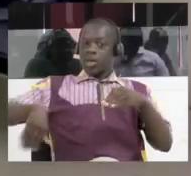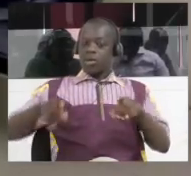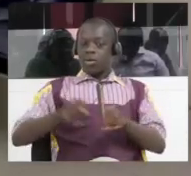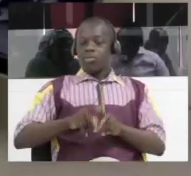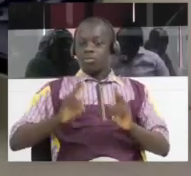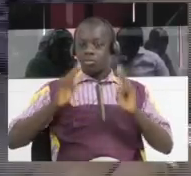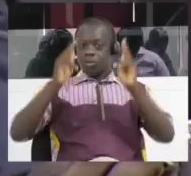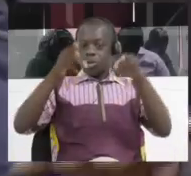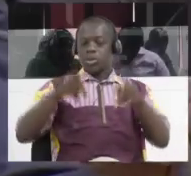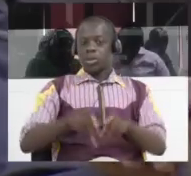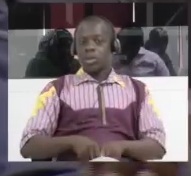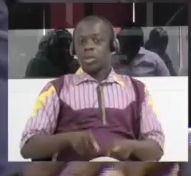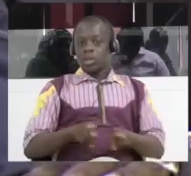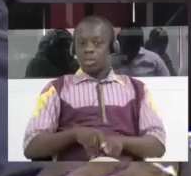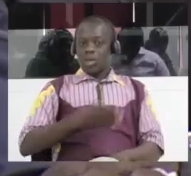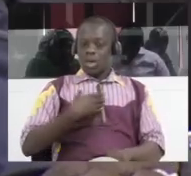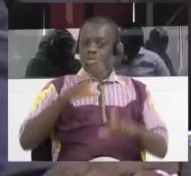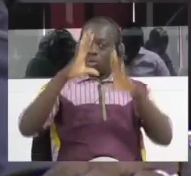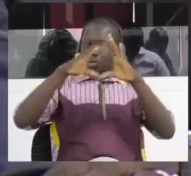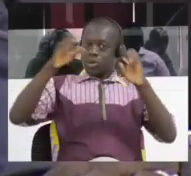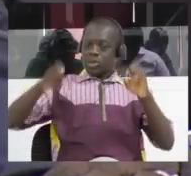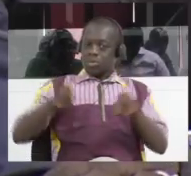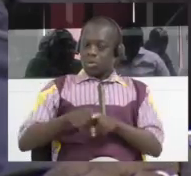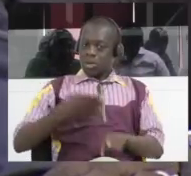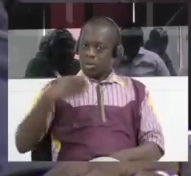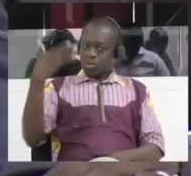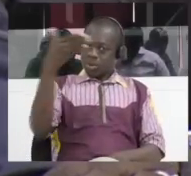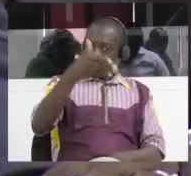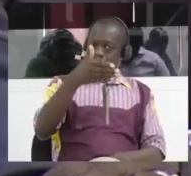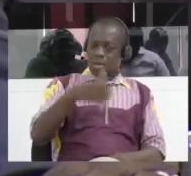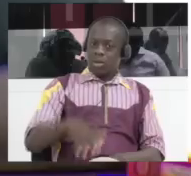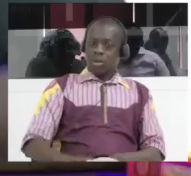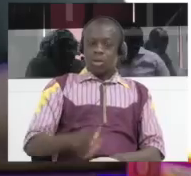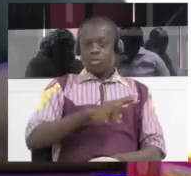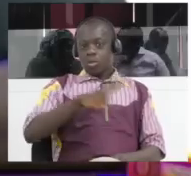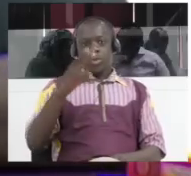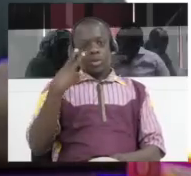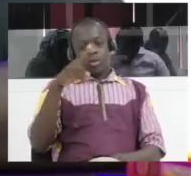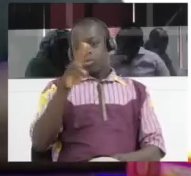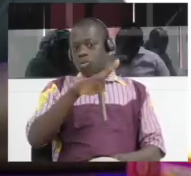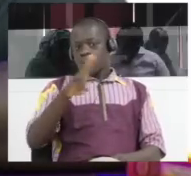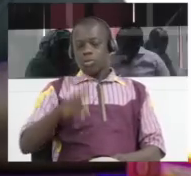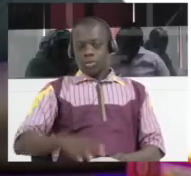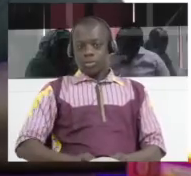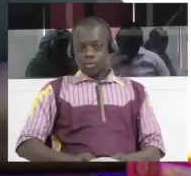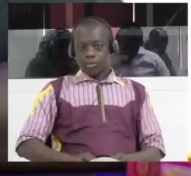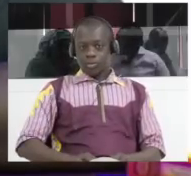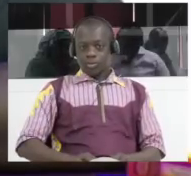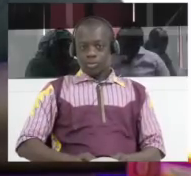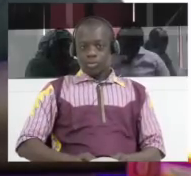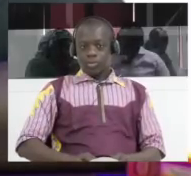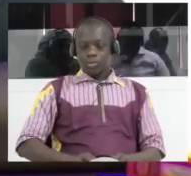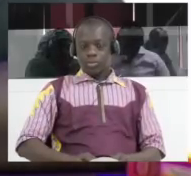Bridge. Were there any officers present at the time? I didn't see any officer